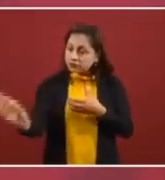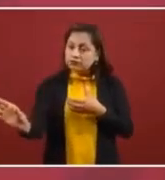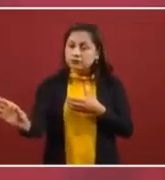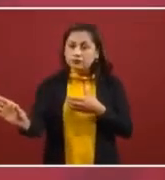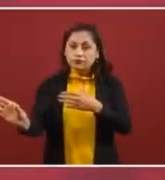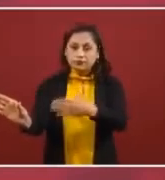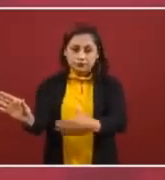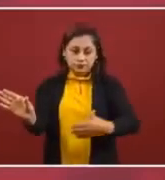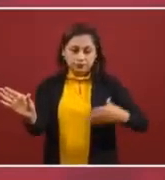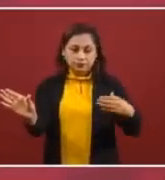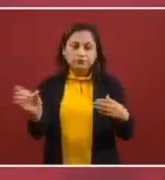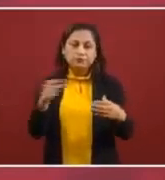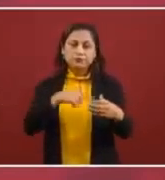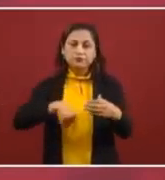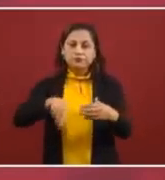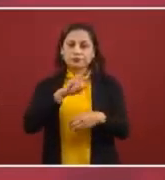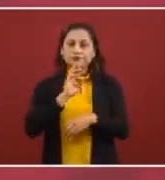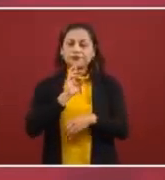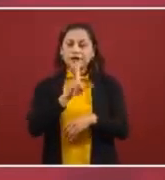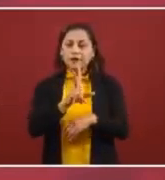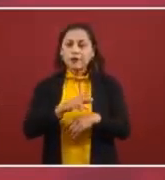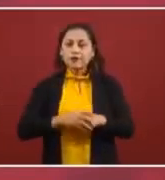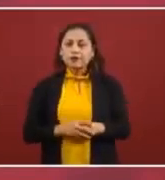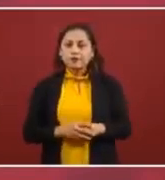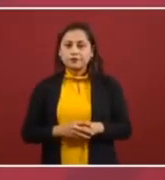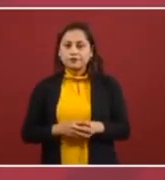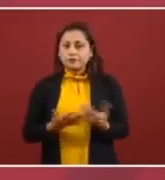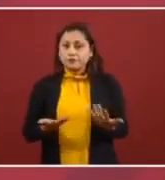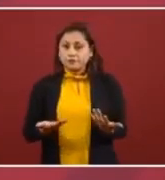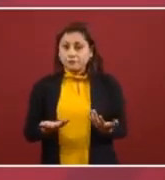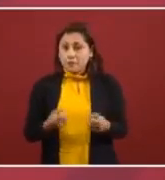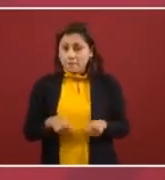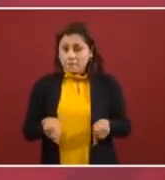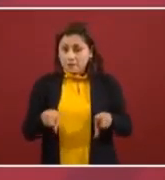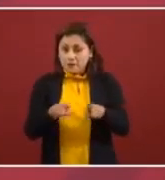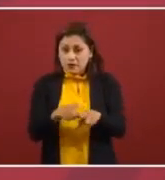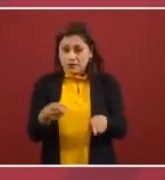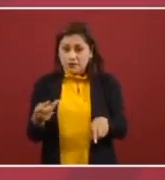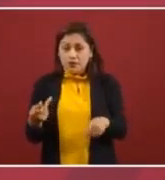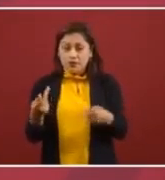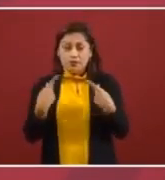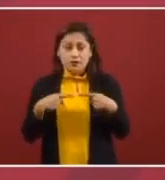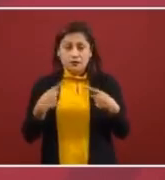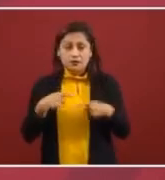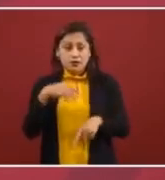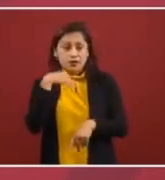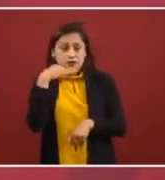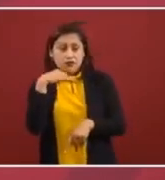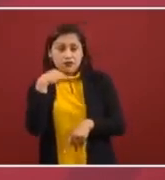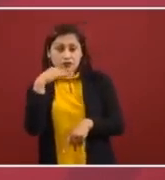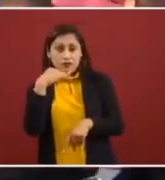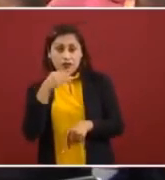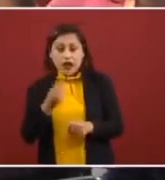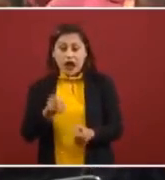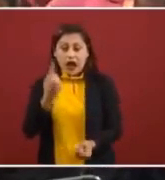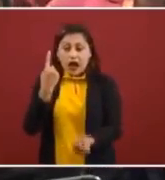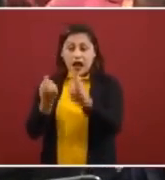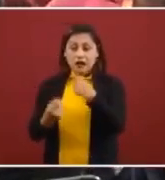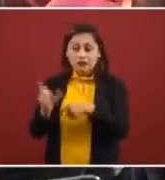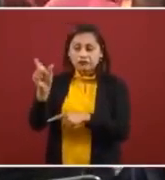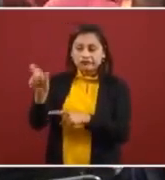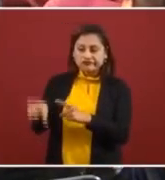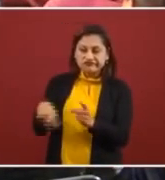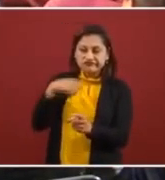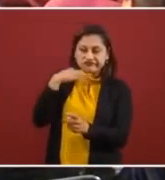isolated the way the corrupt ones are being isolated, the